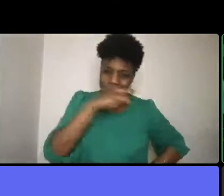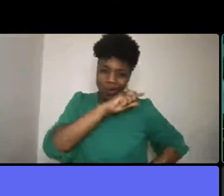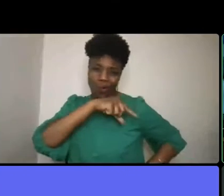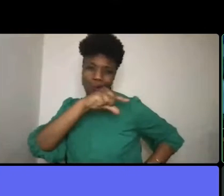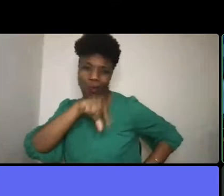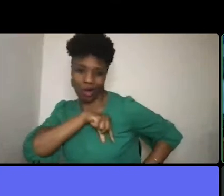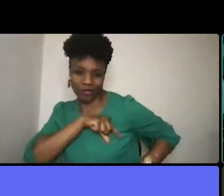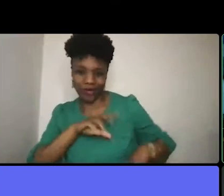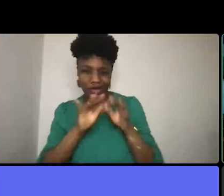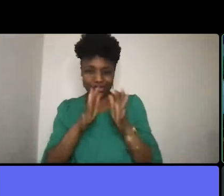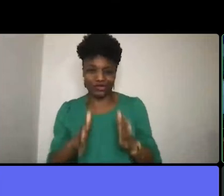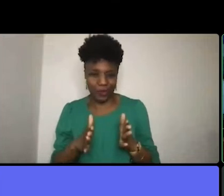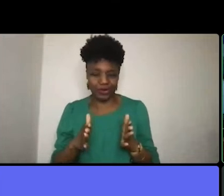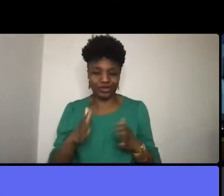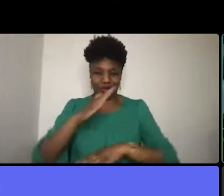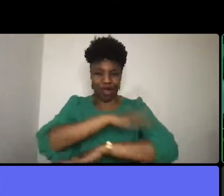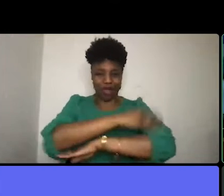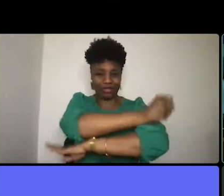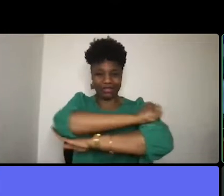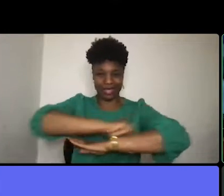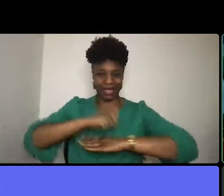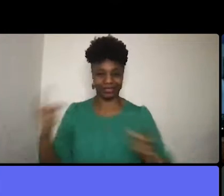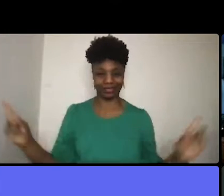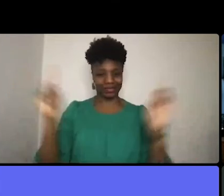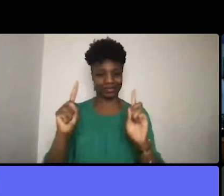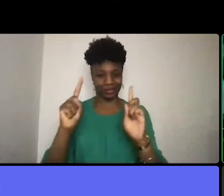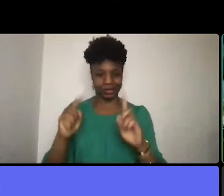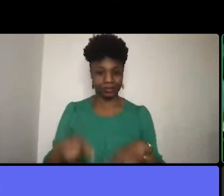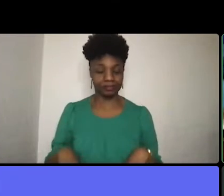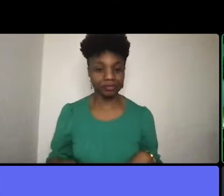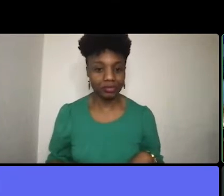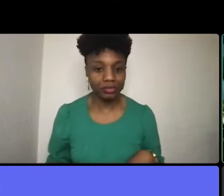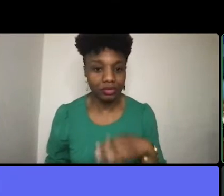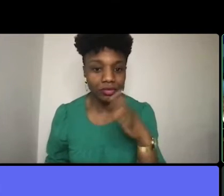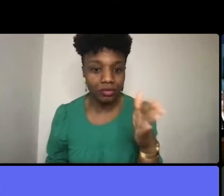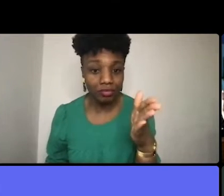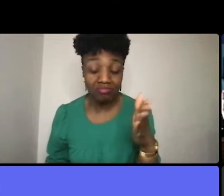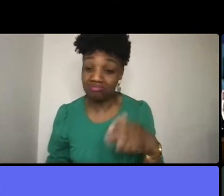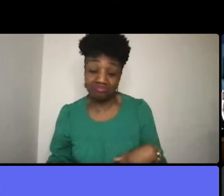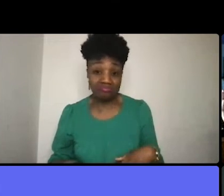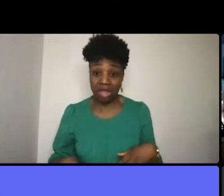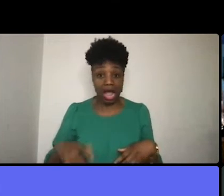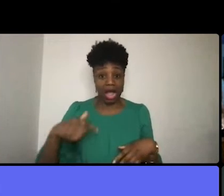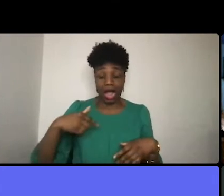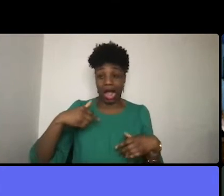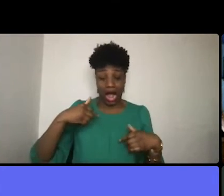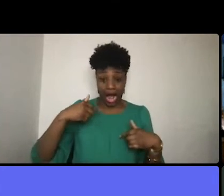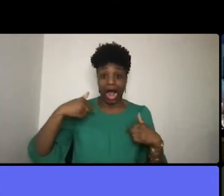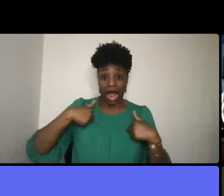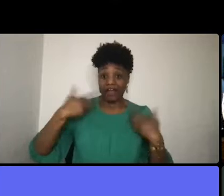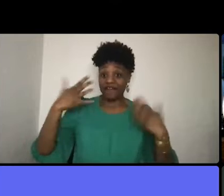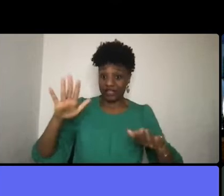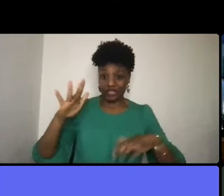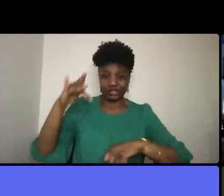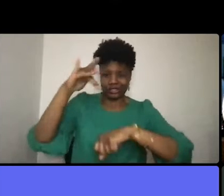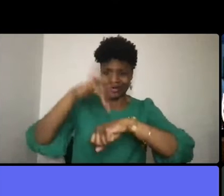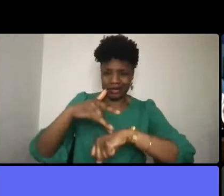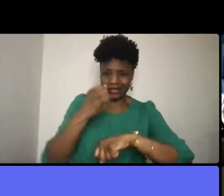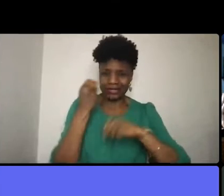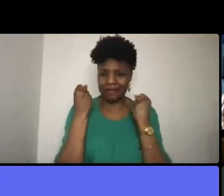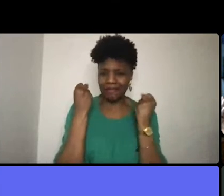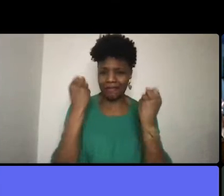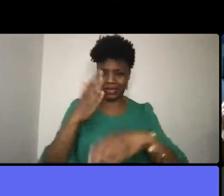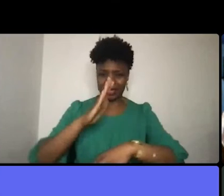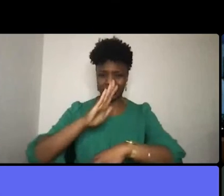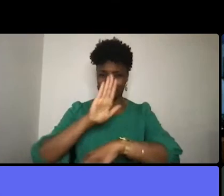I dead ass cannot remember one interpreter at any concert. Definitely I love representation